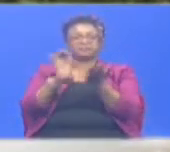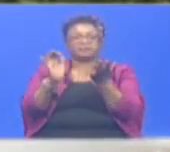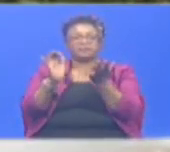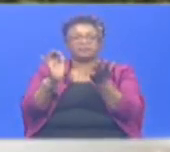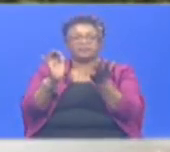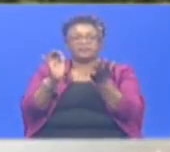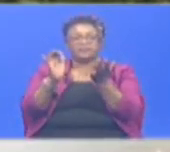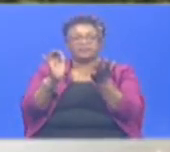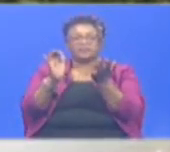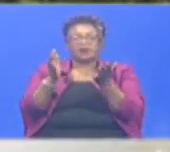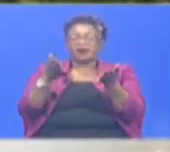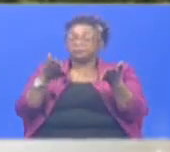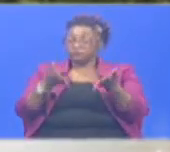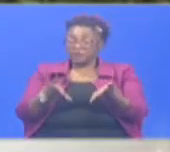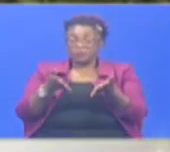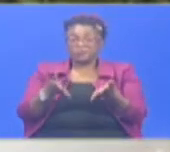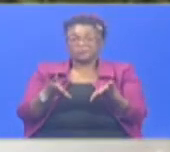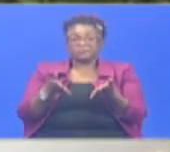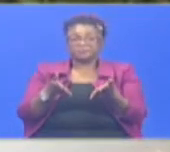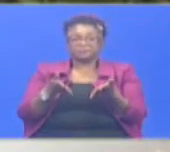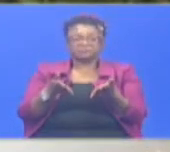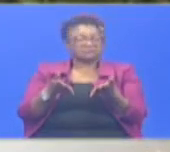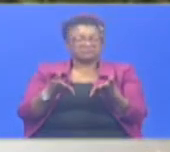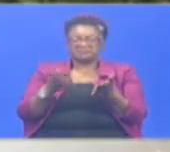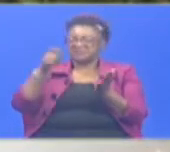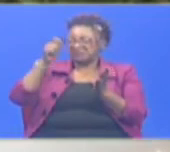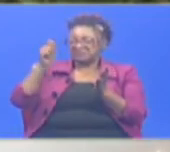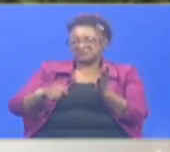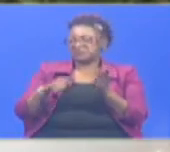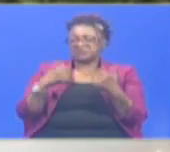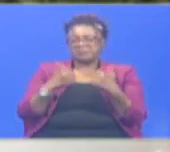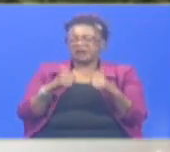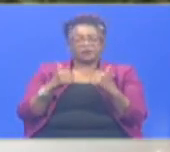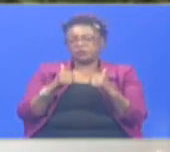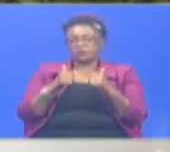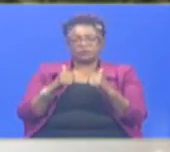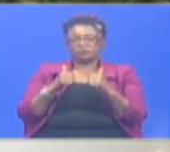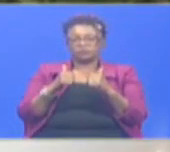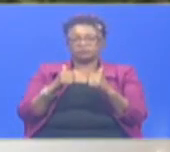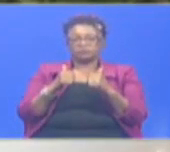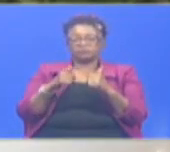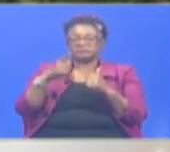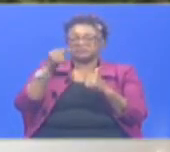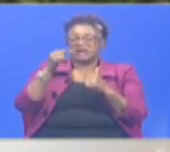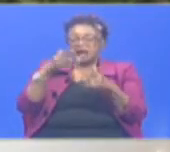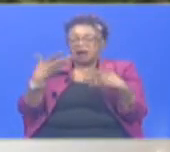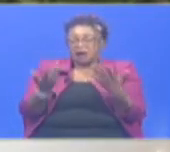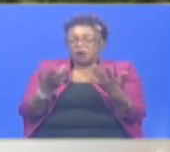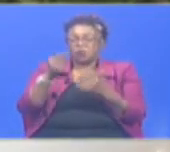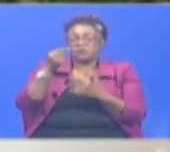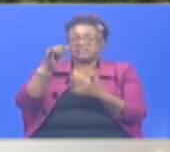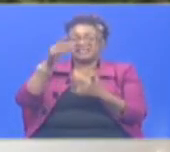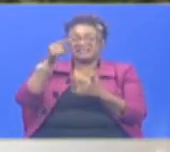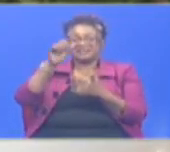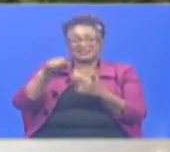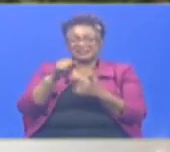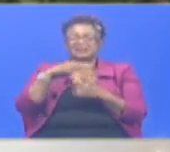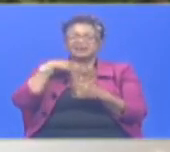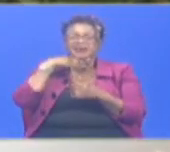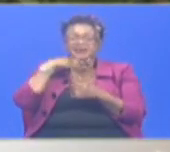Atuja pata haki vile taita alifanya nini, alikufa hata wakati ya